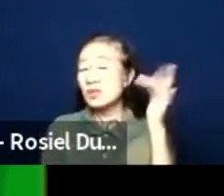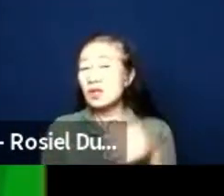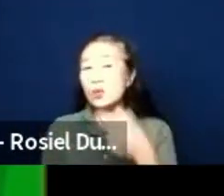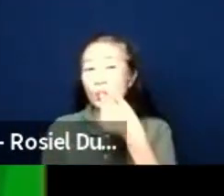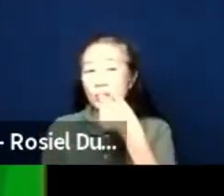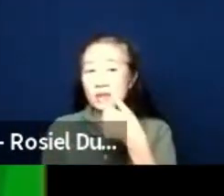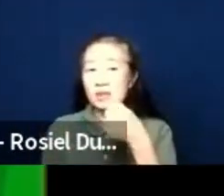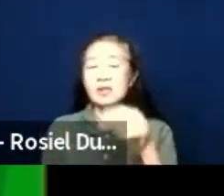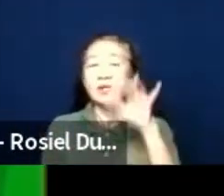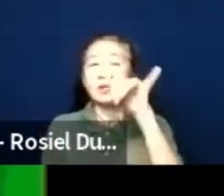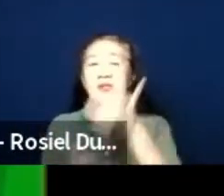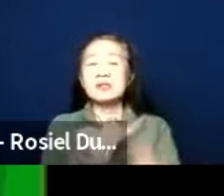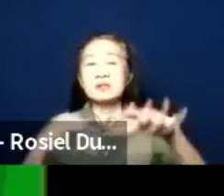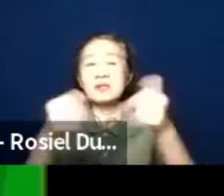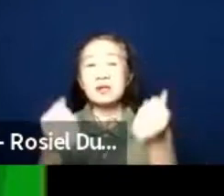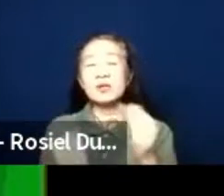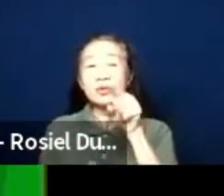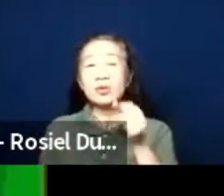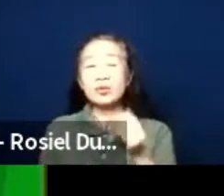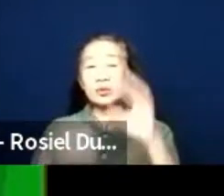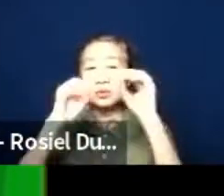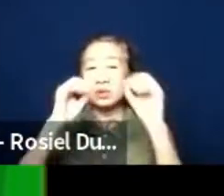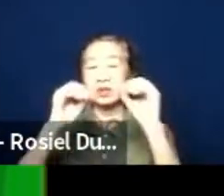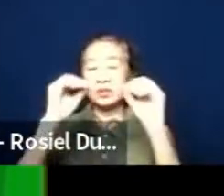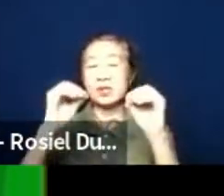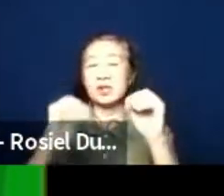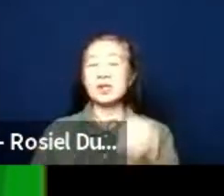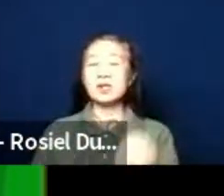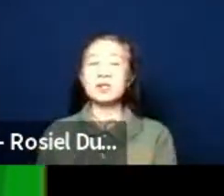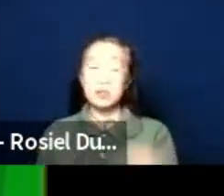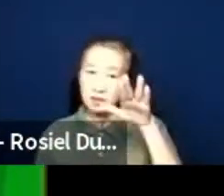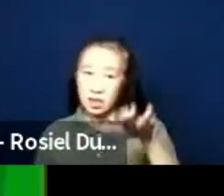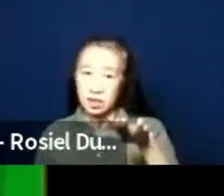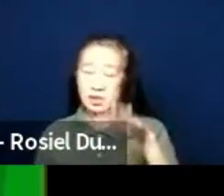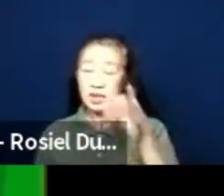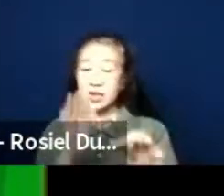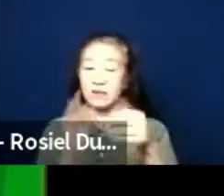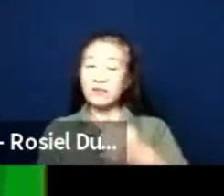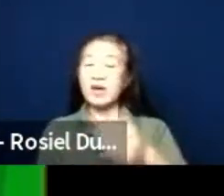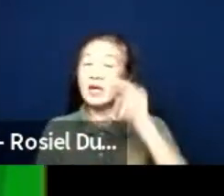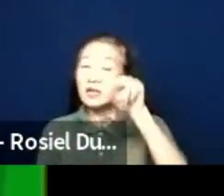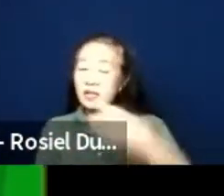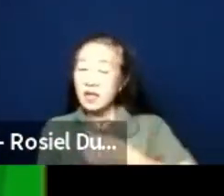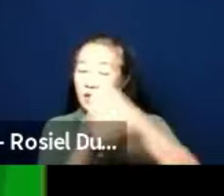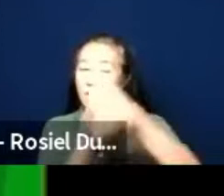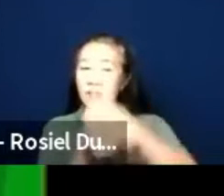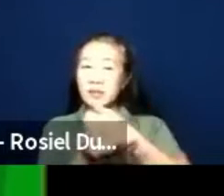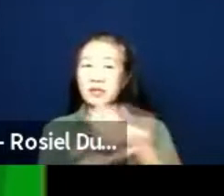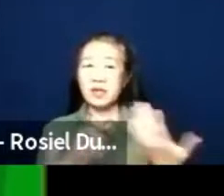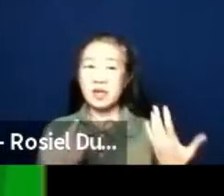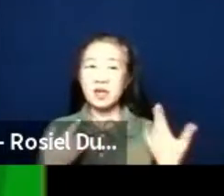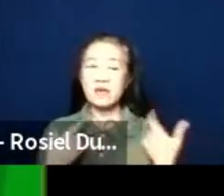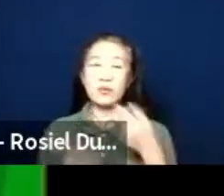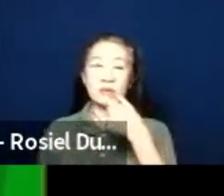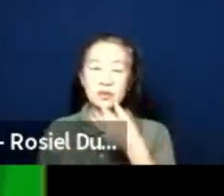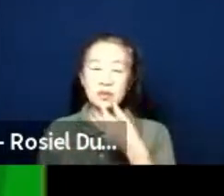So that's how you are going to teach your child. If he needs help and he has a whistle, he can signal for help.